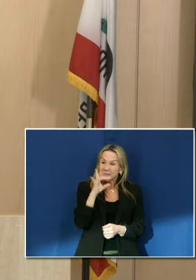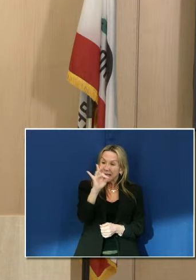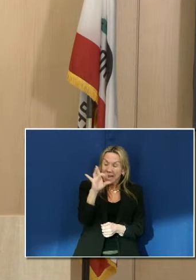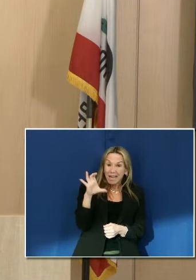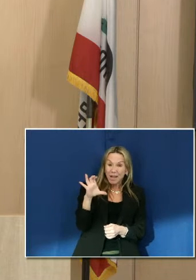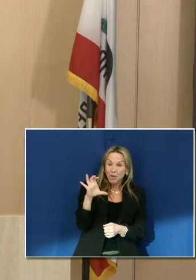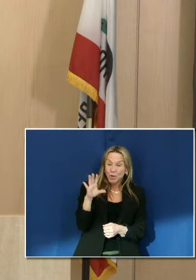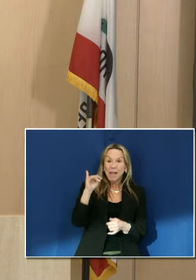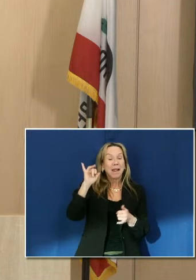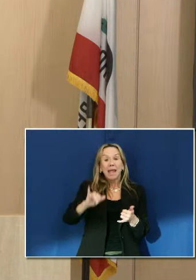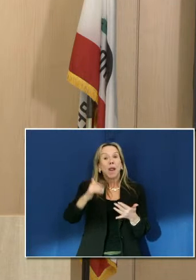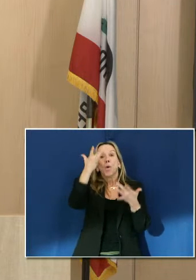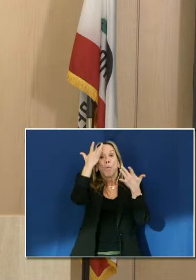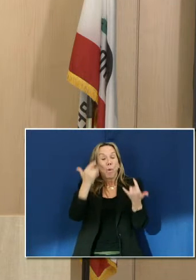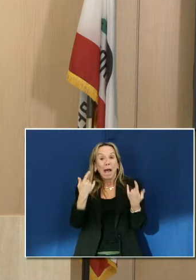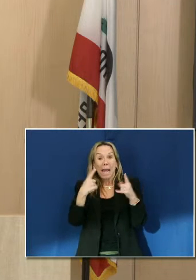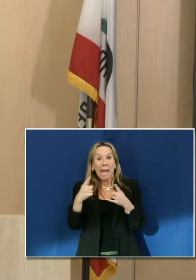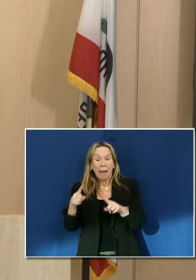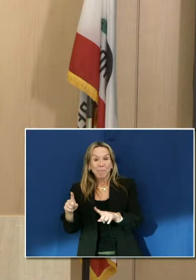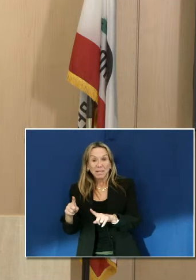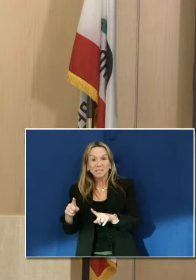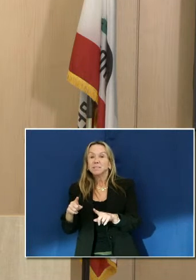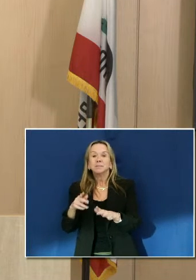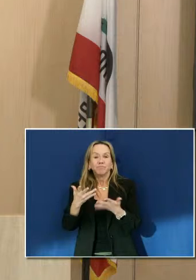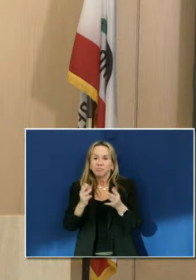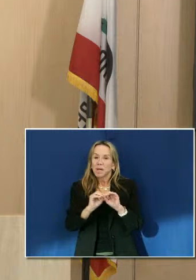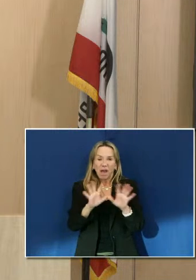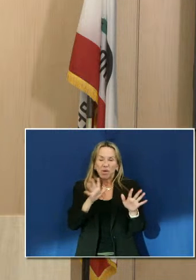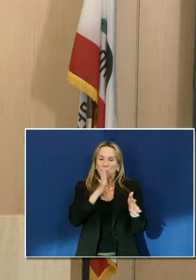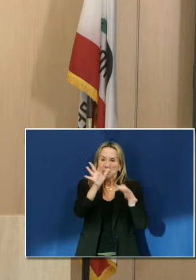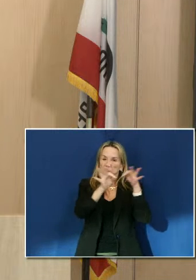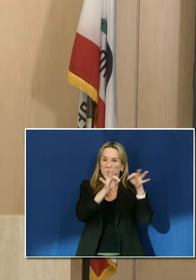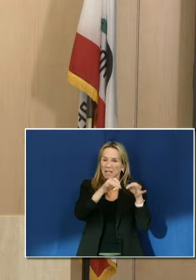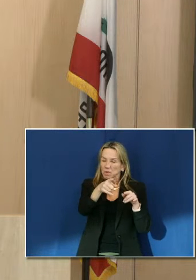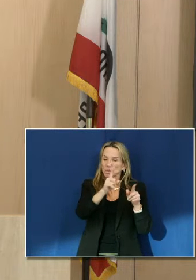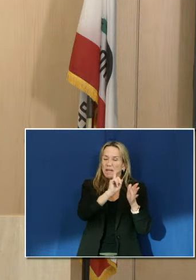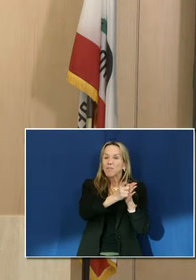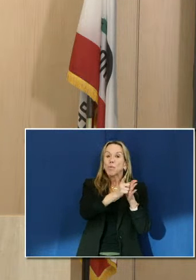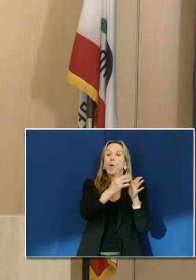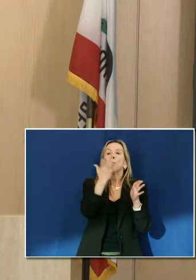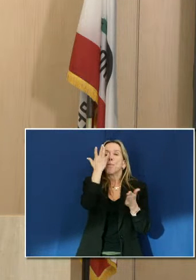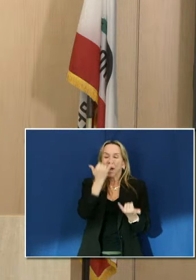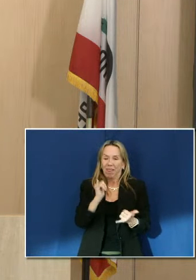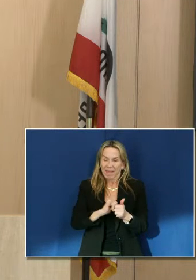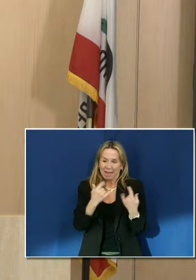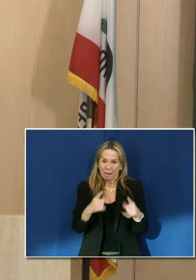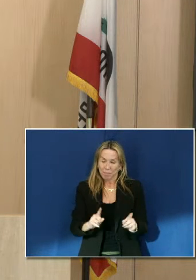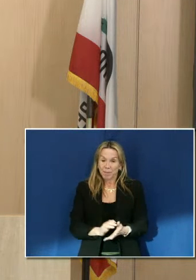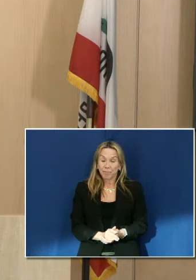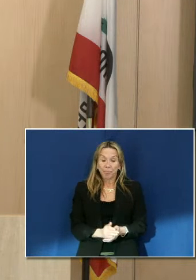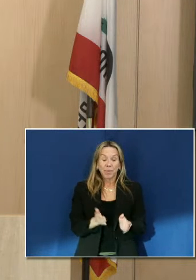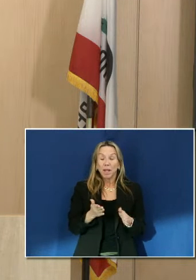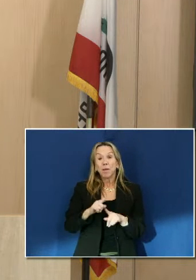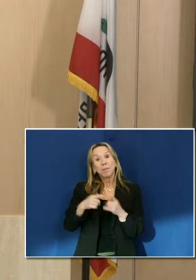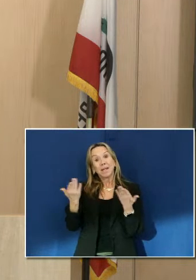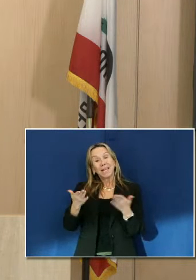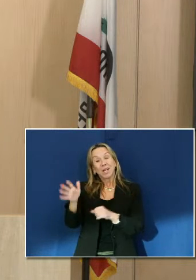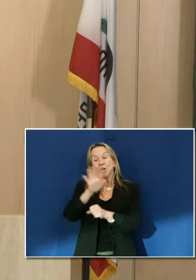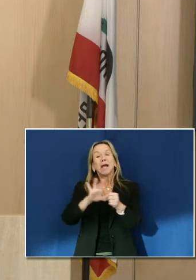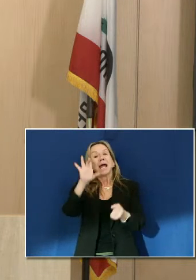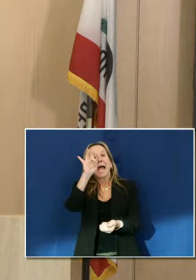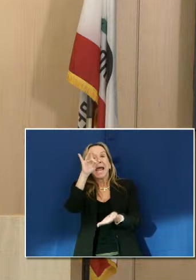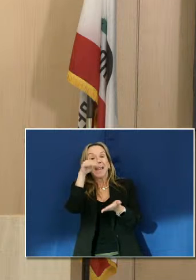a distinct set of reasons, ones that we'll talk about here in a little bit. Our region has approximately 8,000 hospital